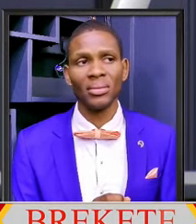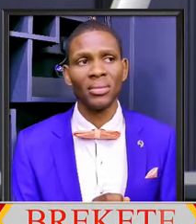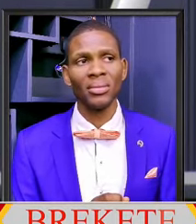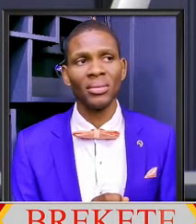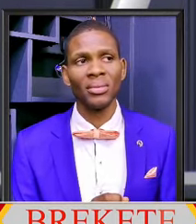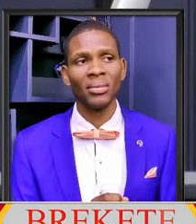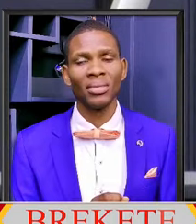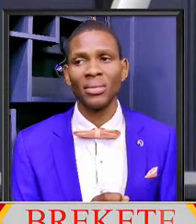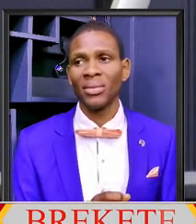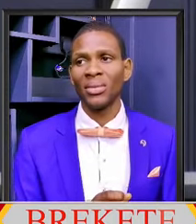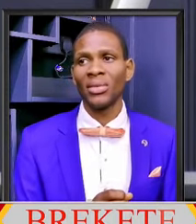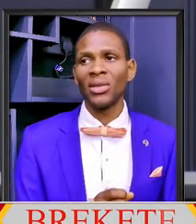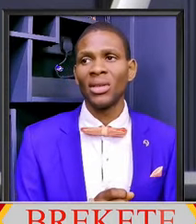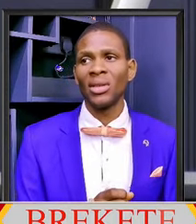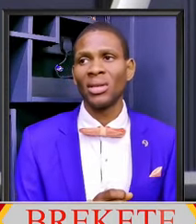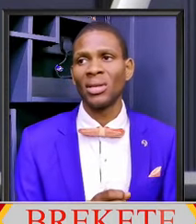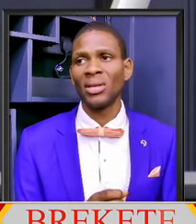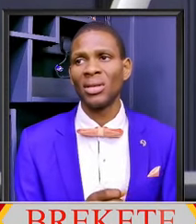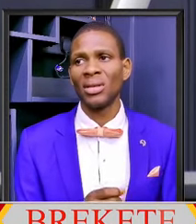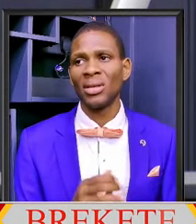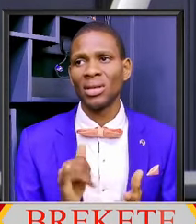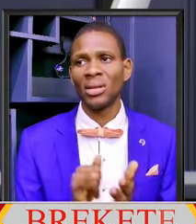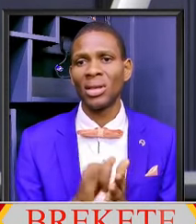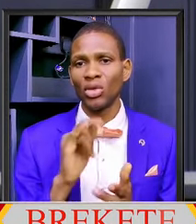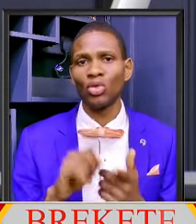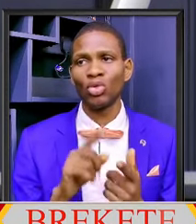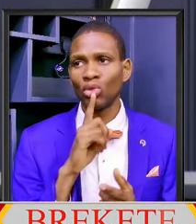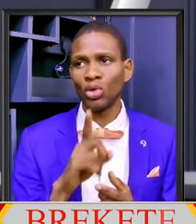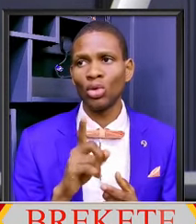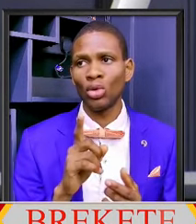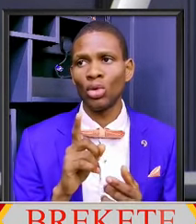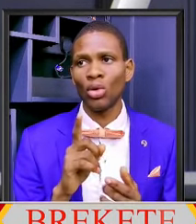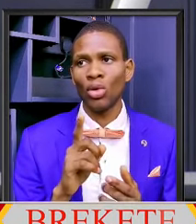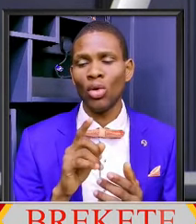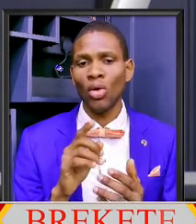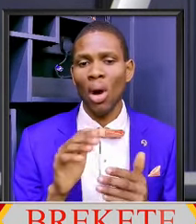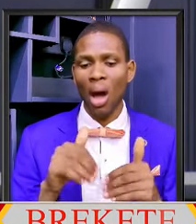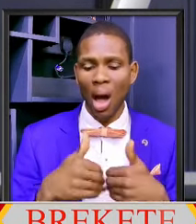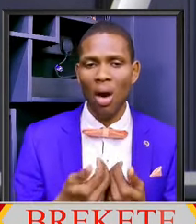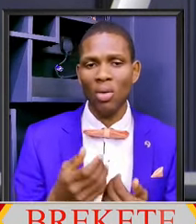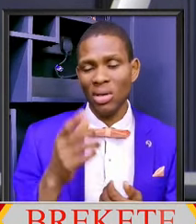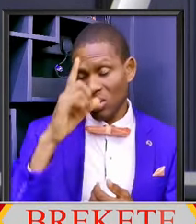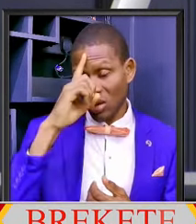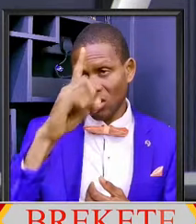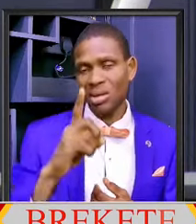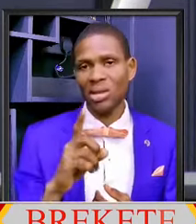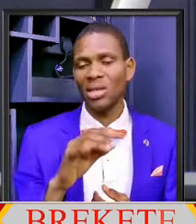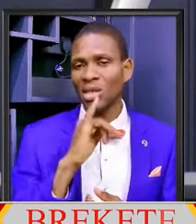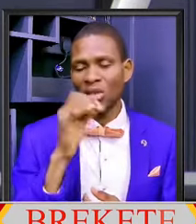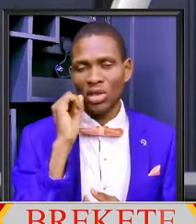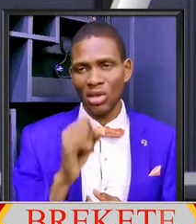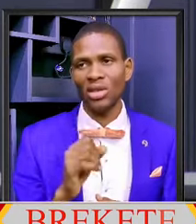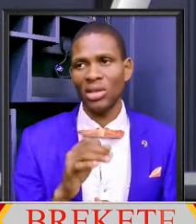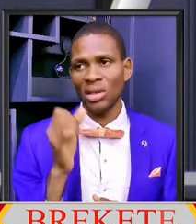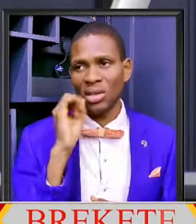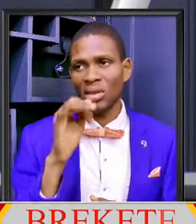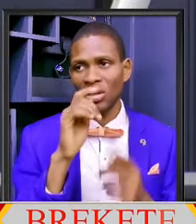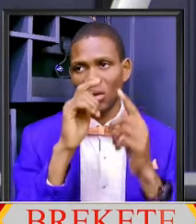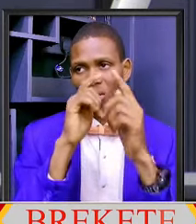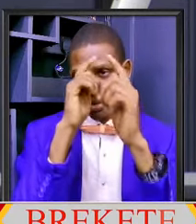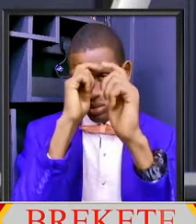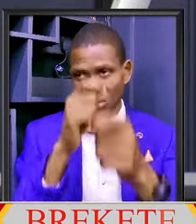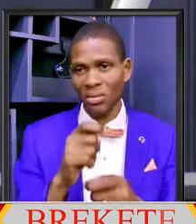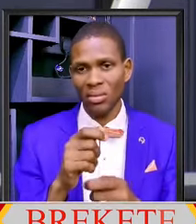She's heading to somewhere. Yes, that will show and tell you how intelligent she's gifted. Mm. It's